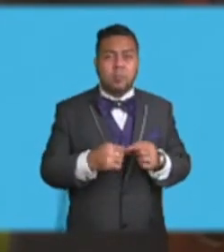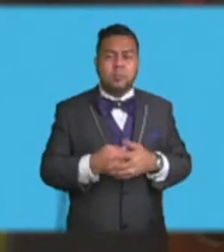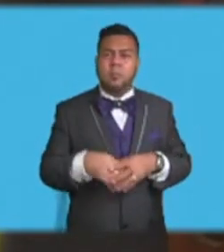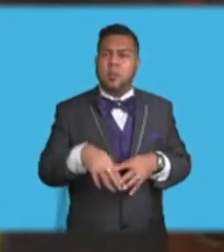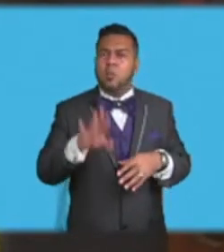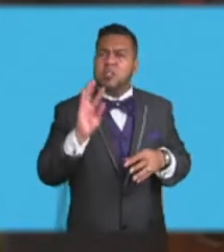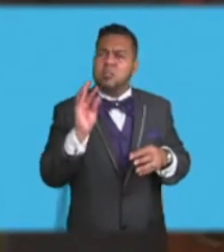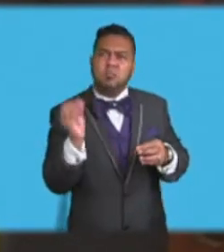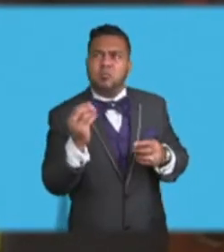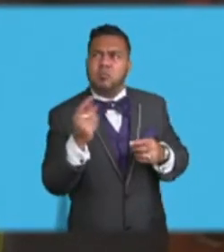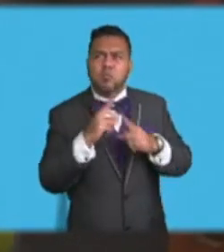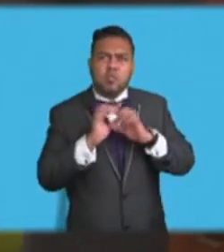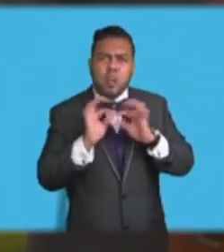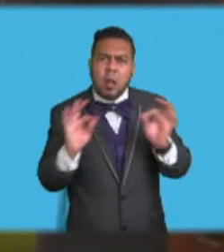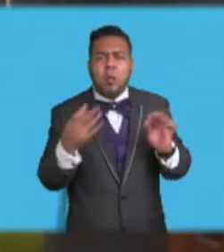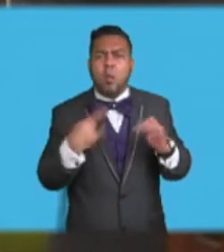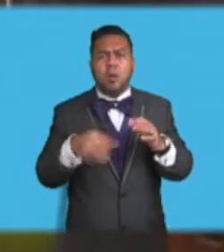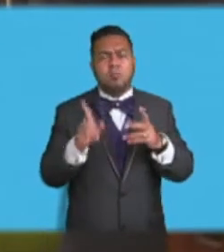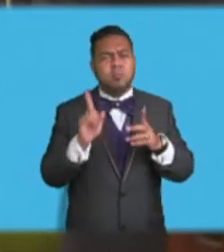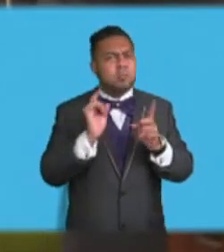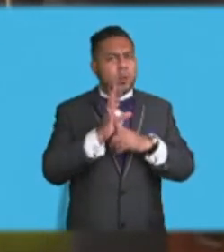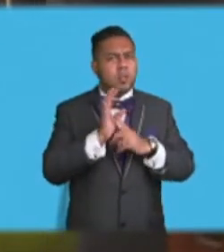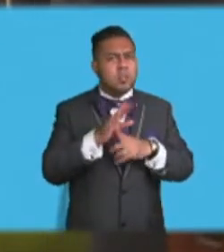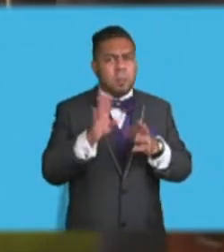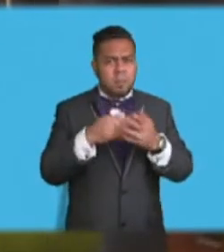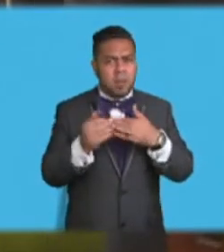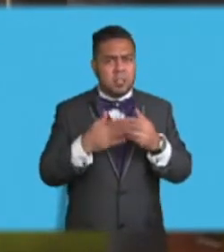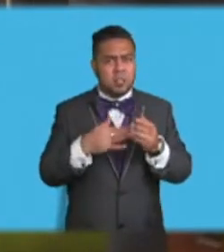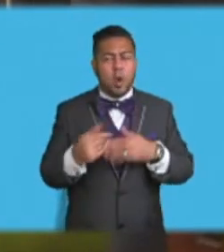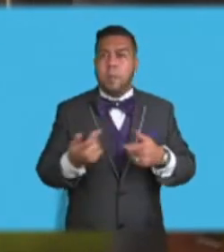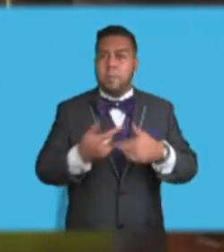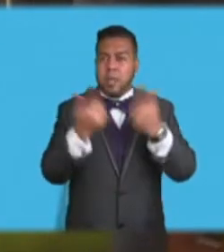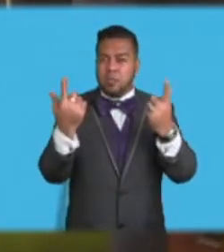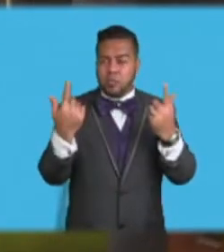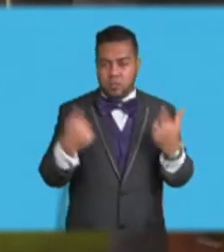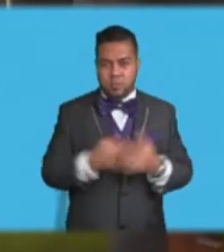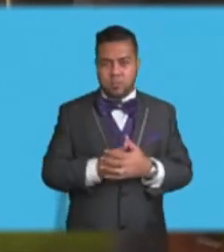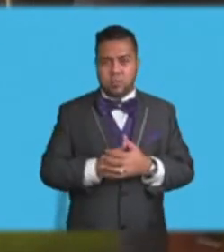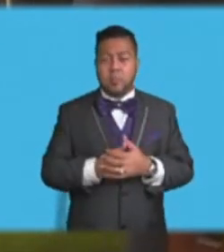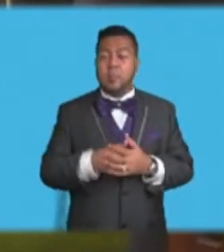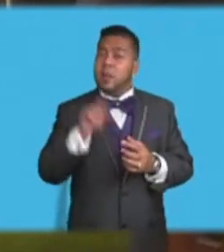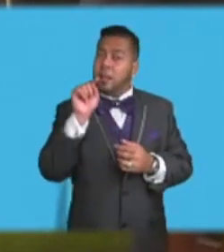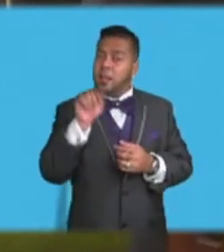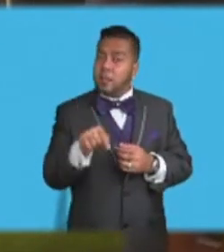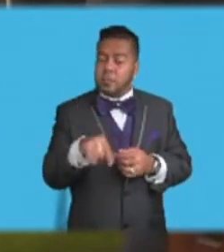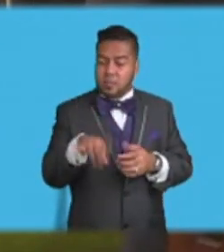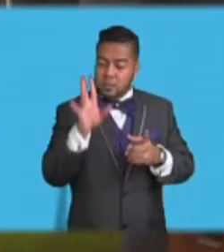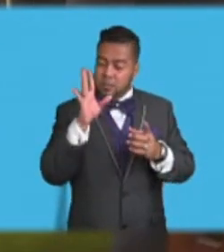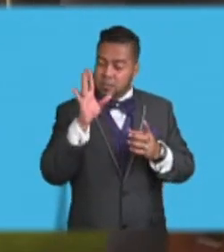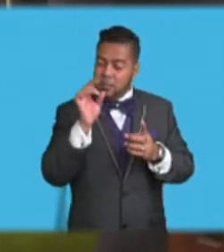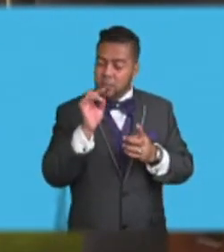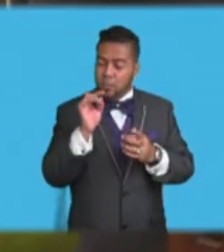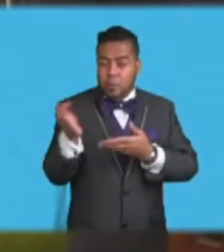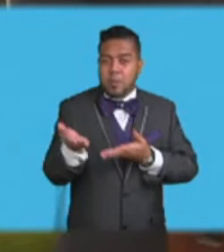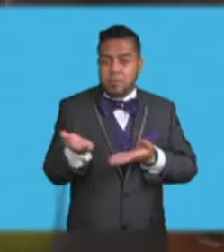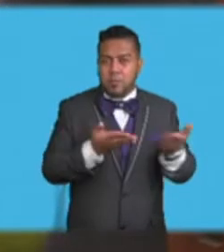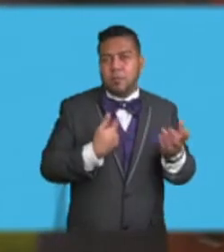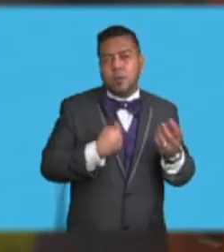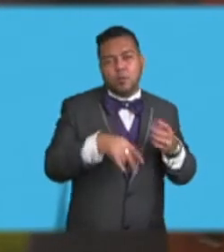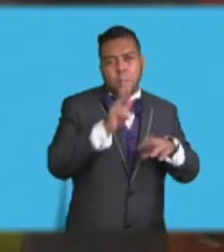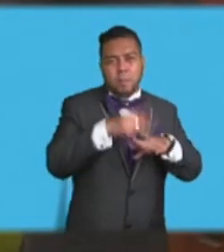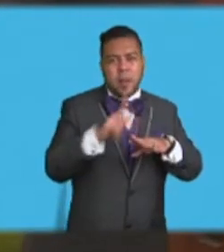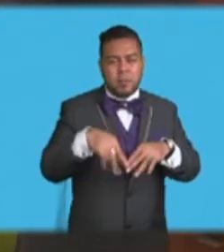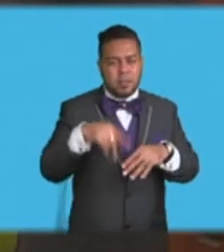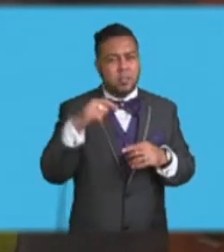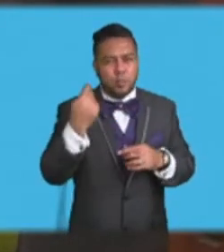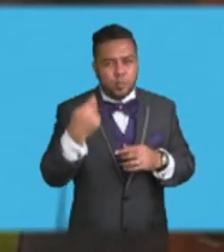key matters of consolidated supervision and major acquisitions. And this, of course, will be brought forward to Parliament in time to come